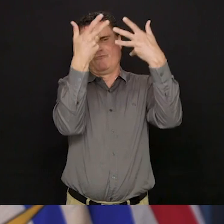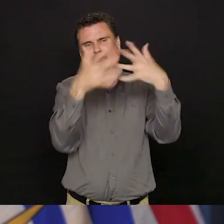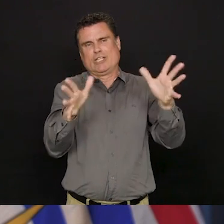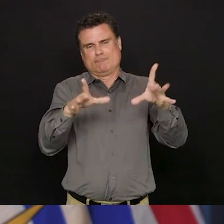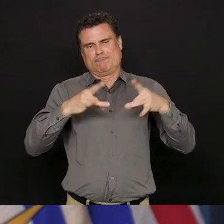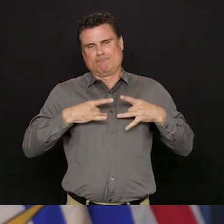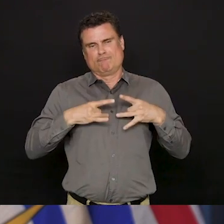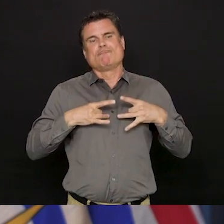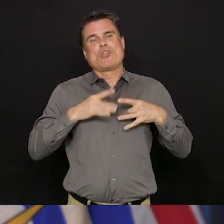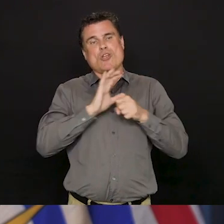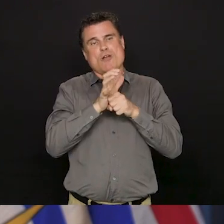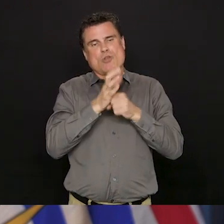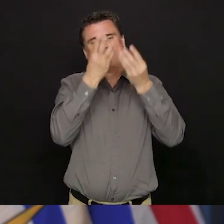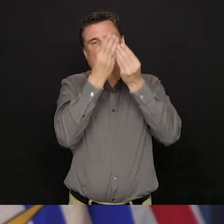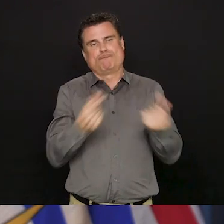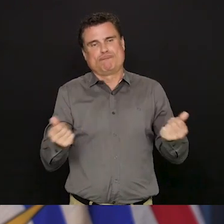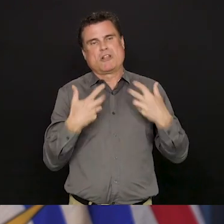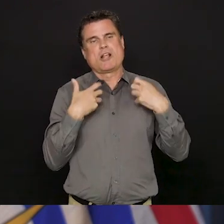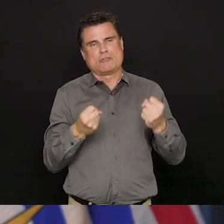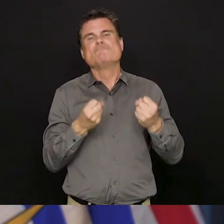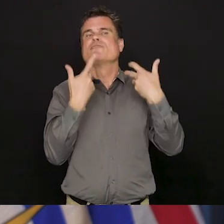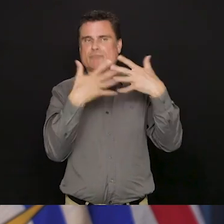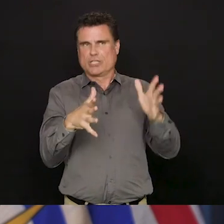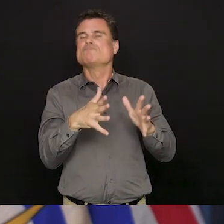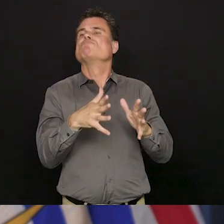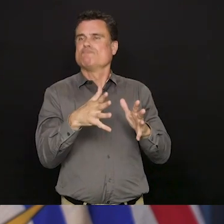of the virus after they were thought to have recovered?